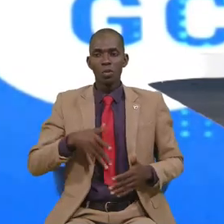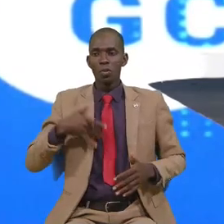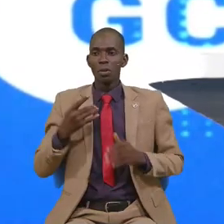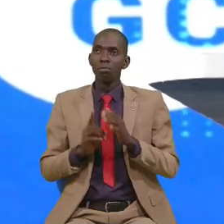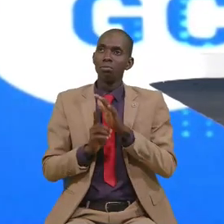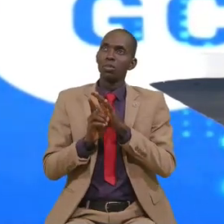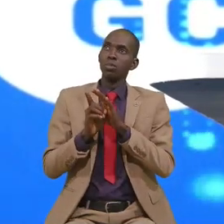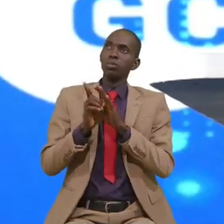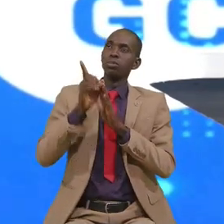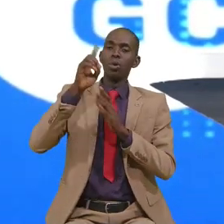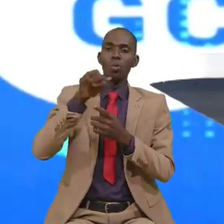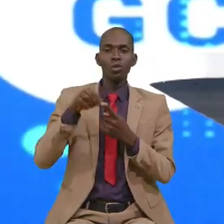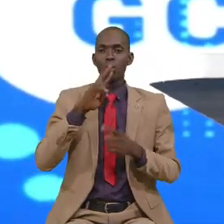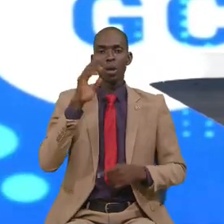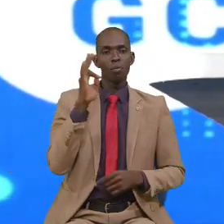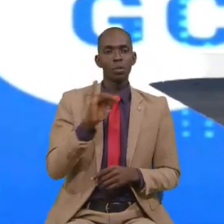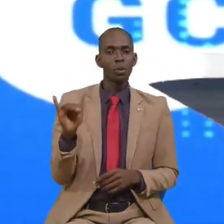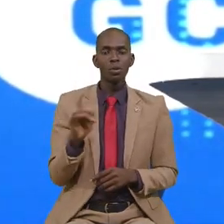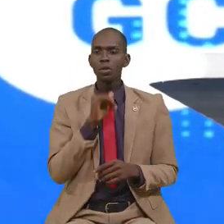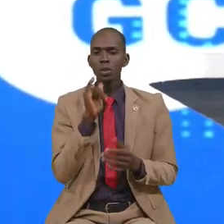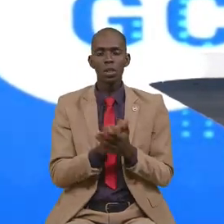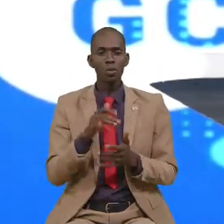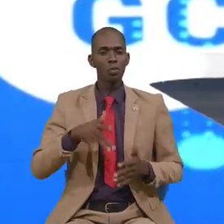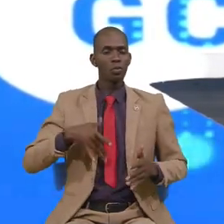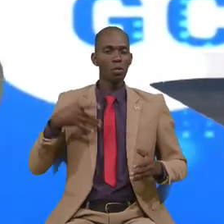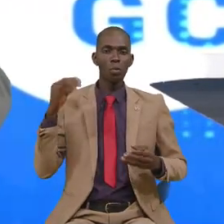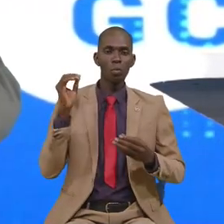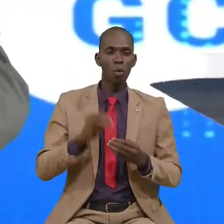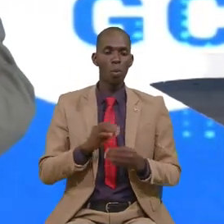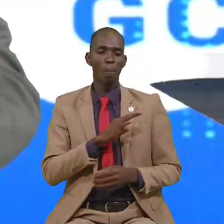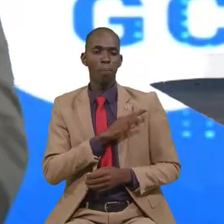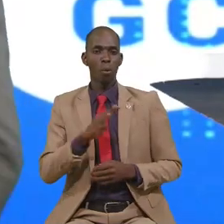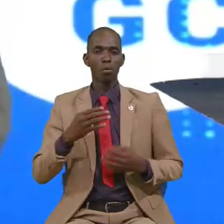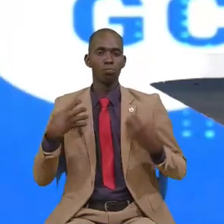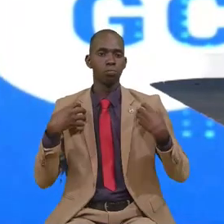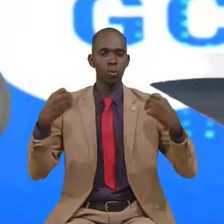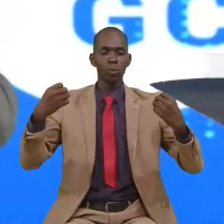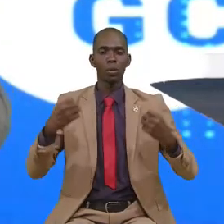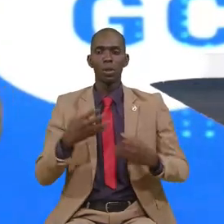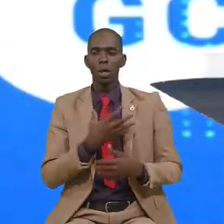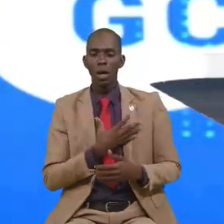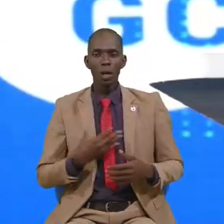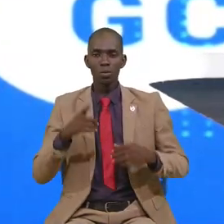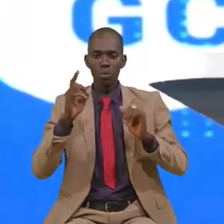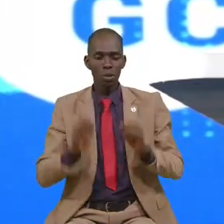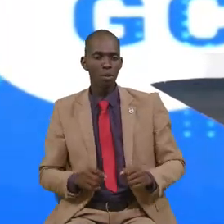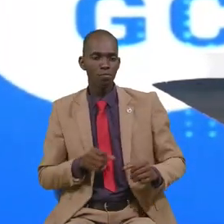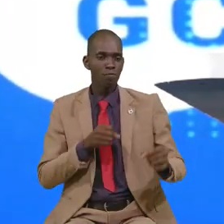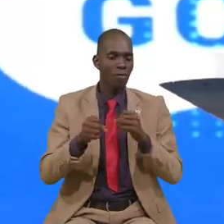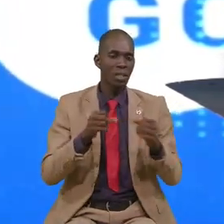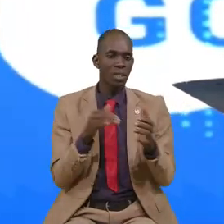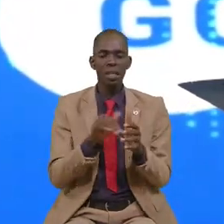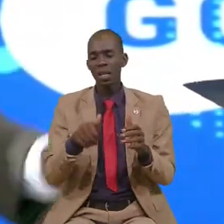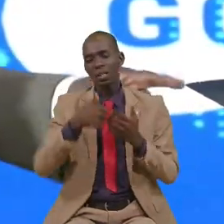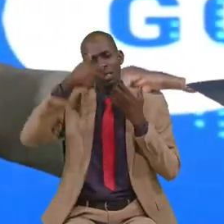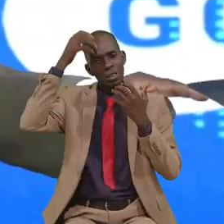preaching. It's not that you feel so bold and aggressive. I can take on a lion. It's not what you feel. It